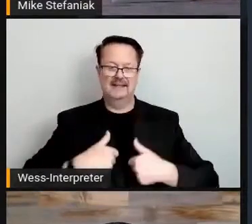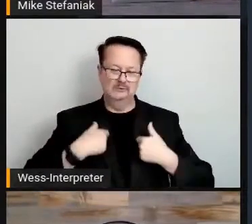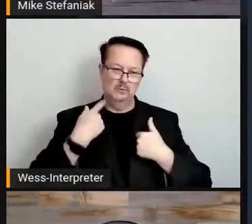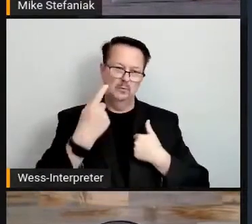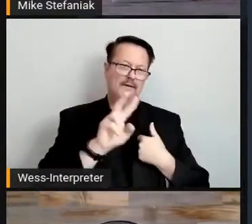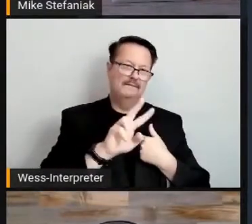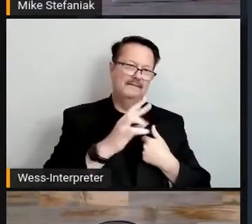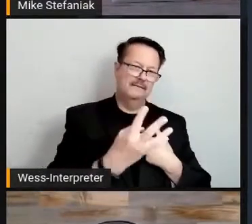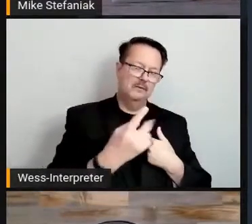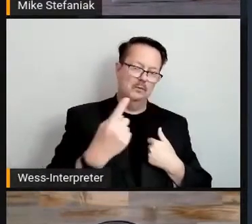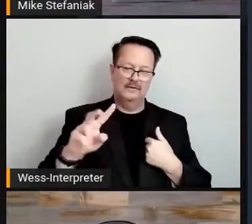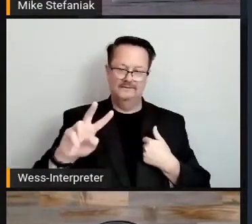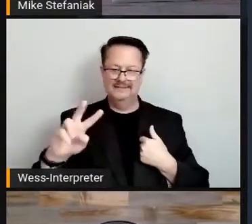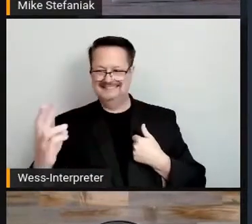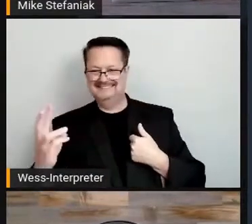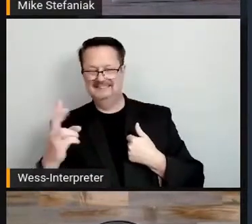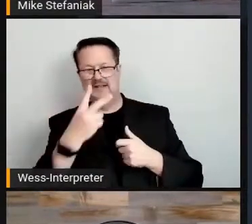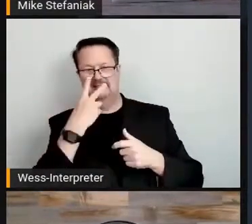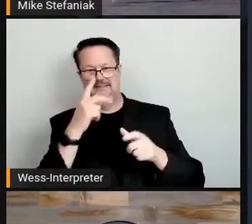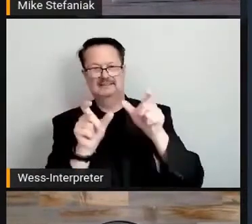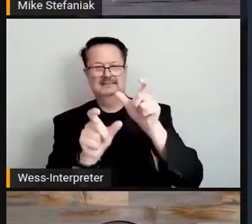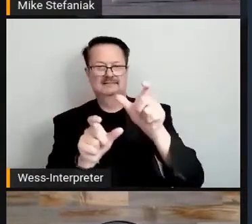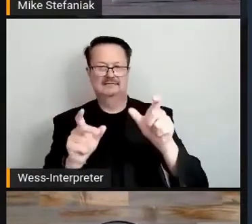one for v6.